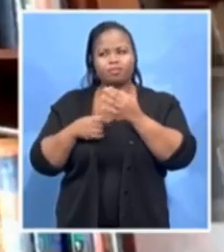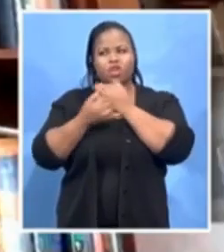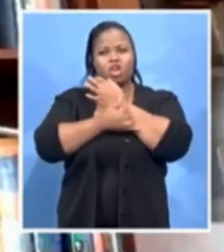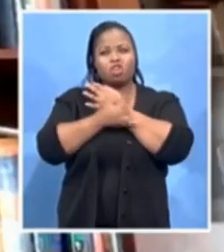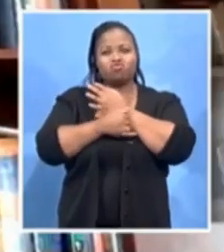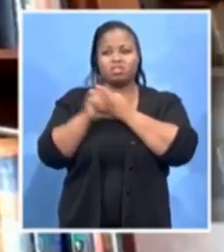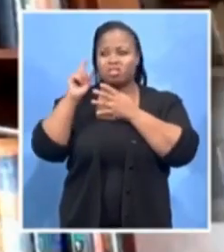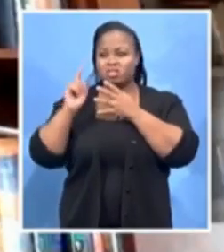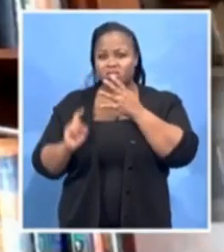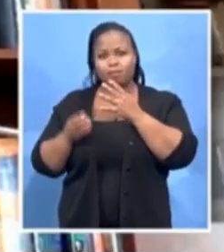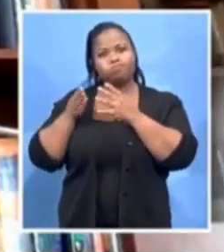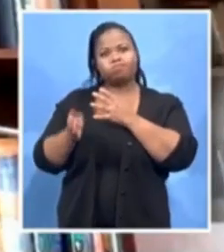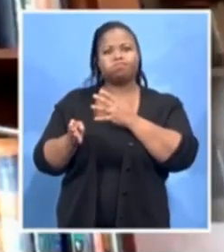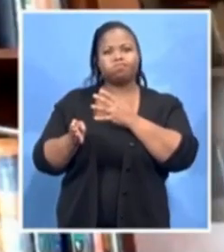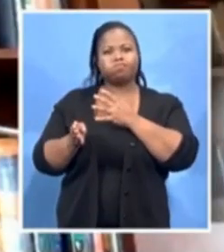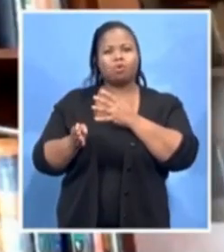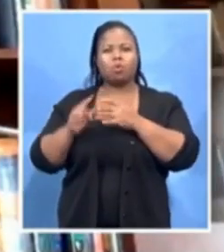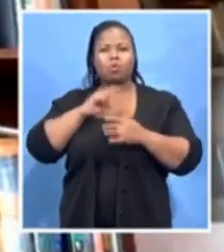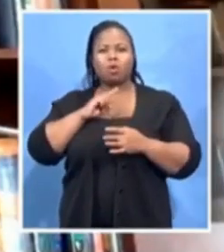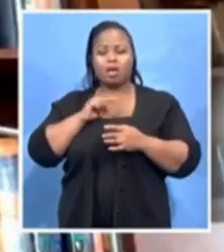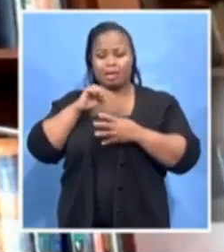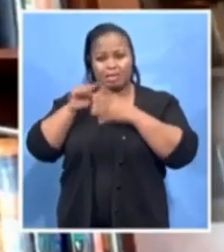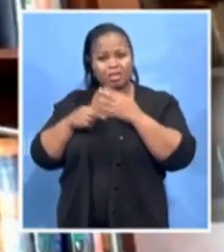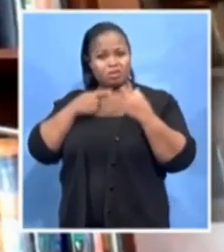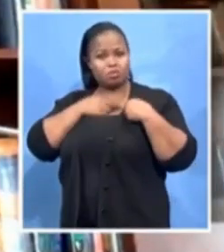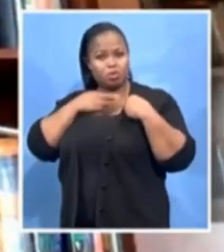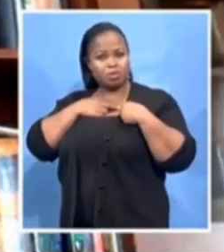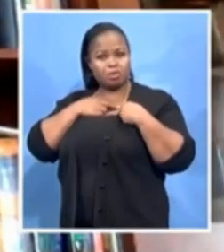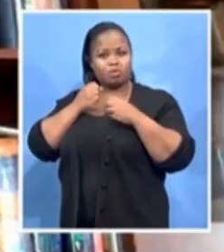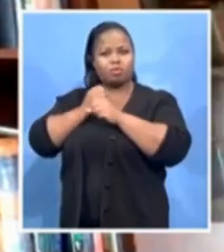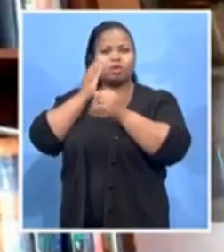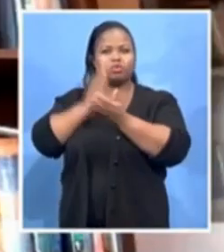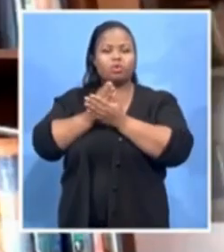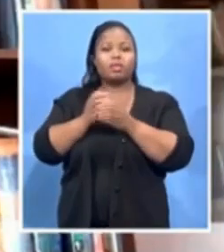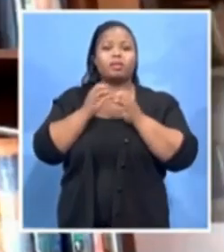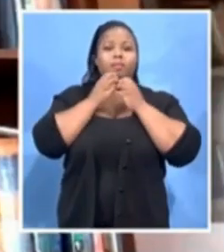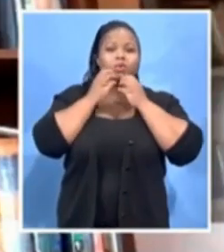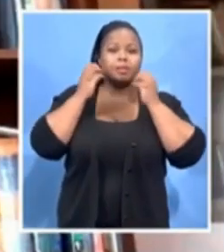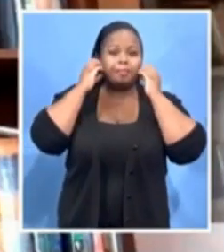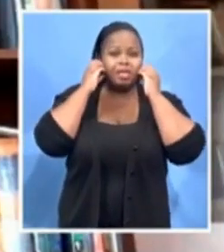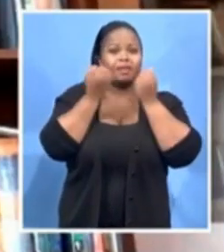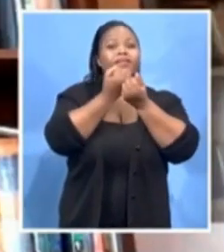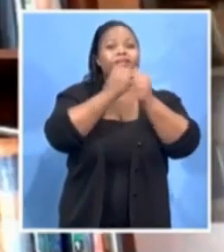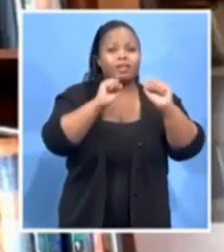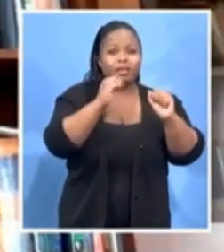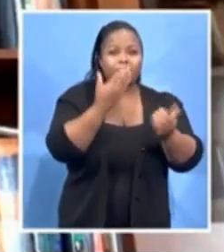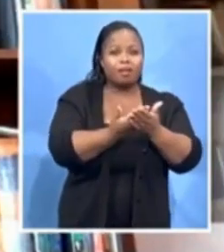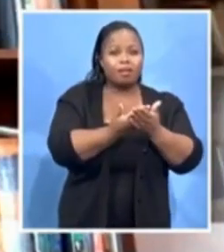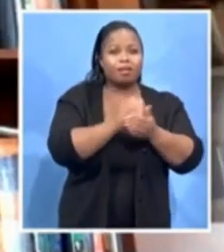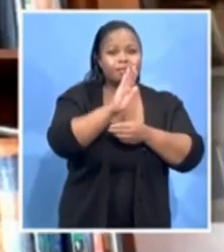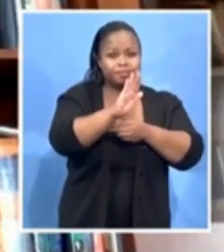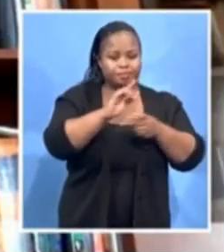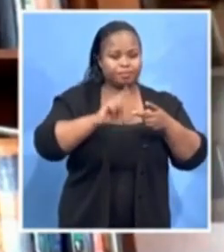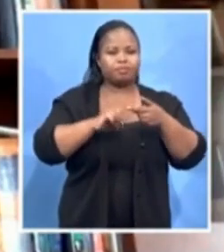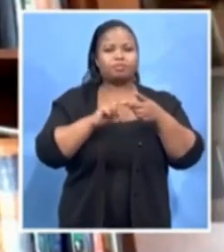of ensuring that Mozambique was free, Rhodesia then, which is Zimbabwe,